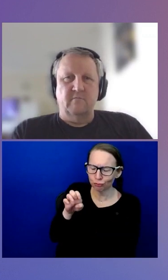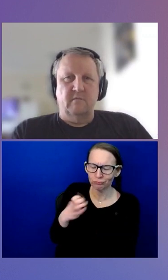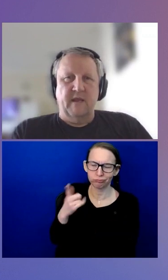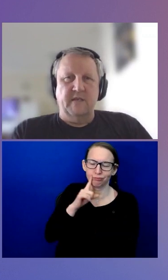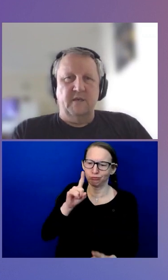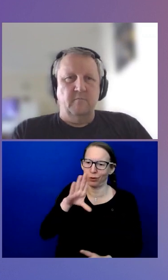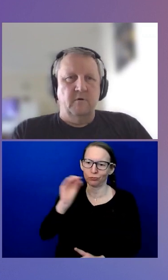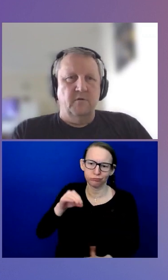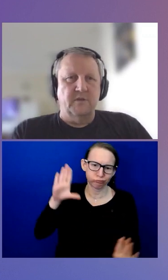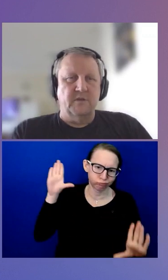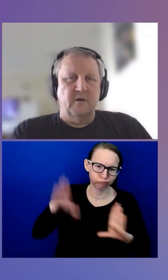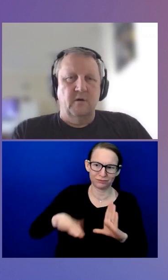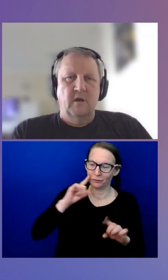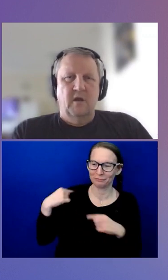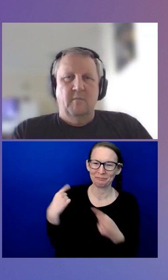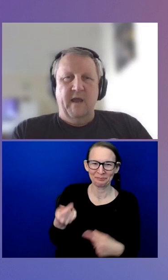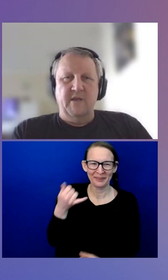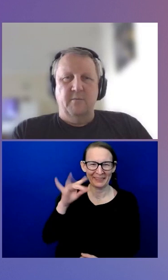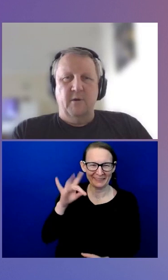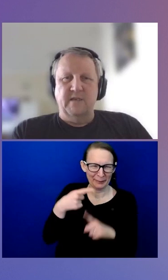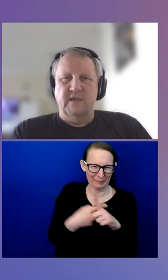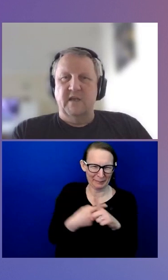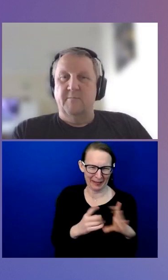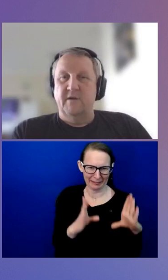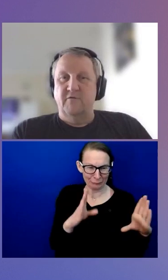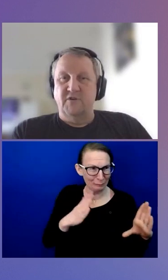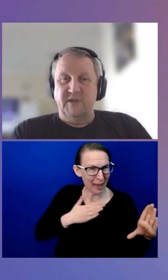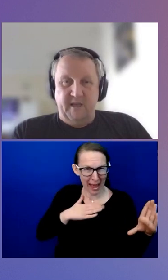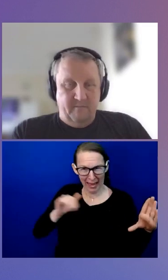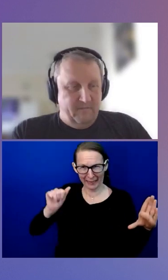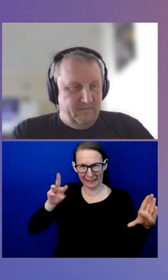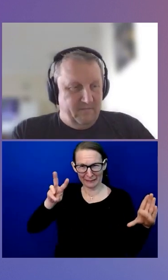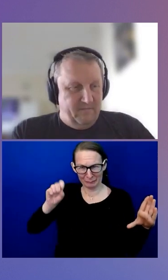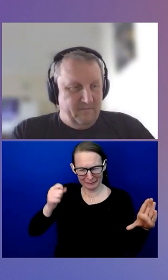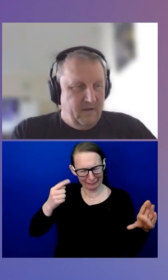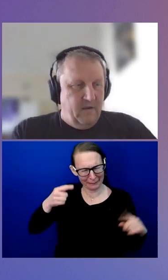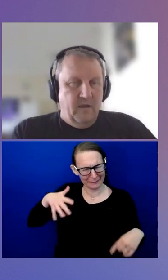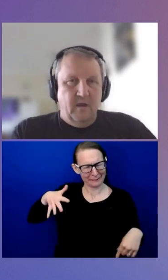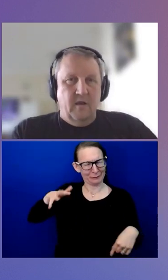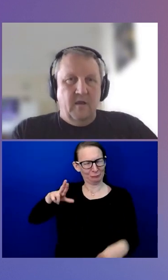last 18 months. So my AWS is a little bit rusty.